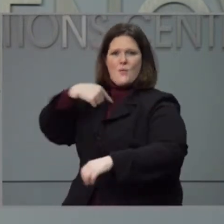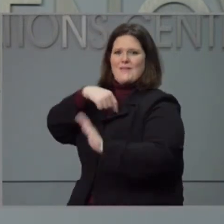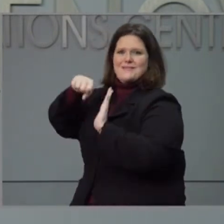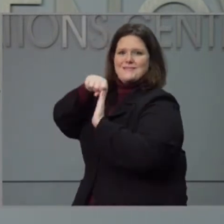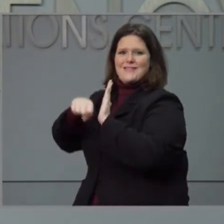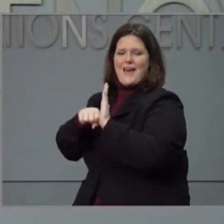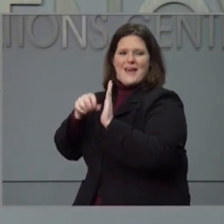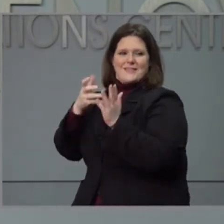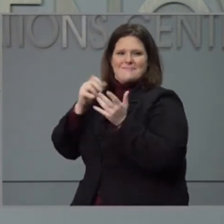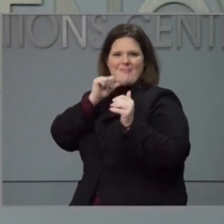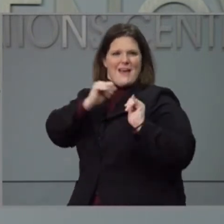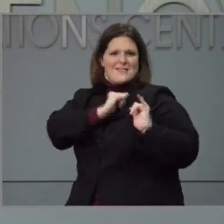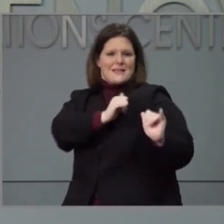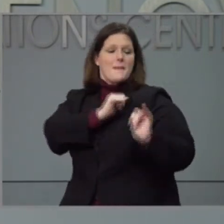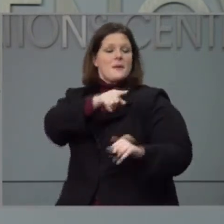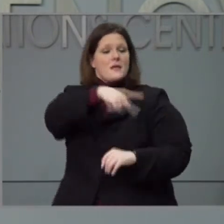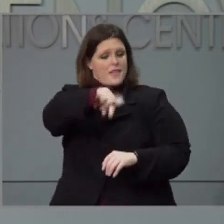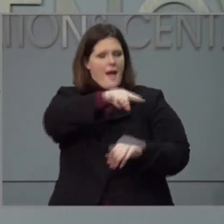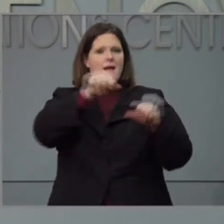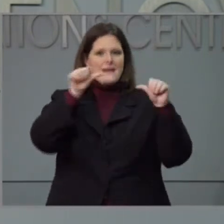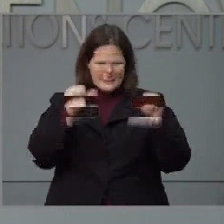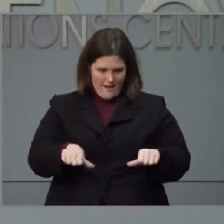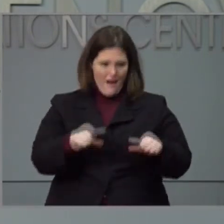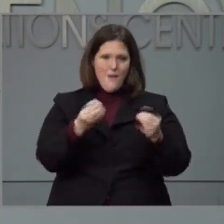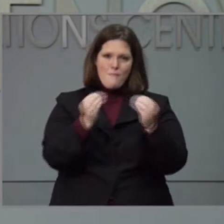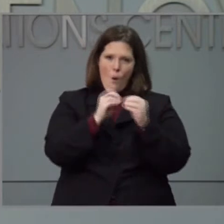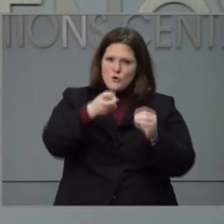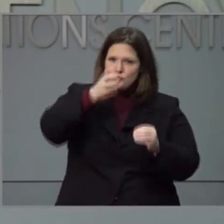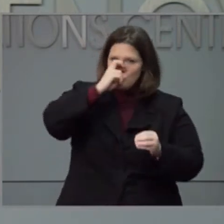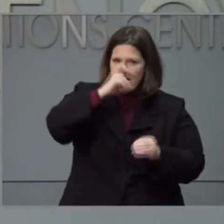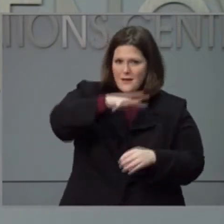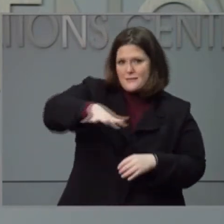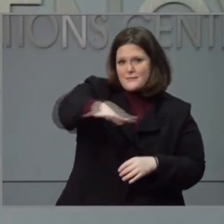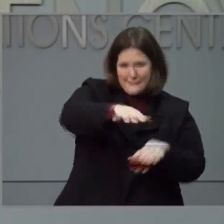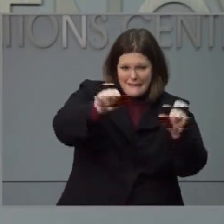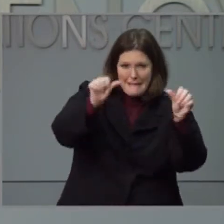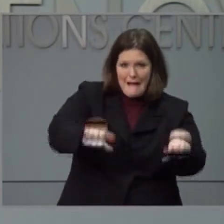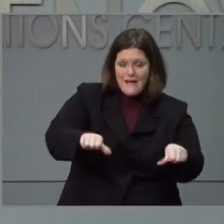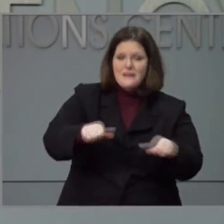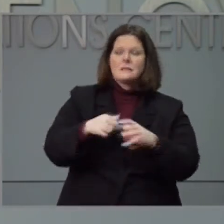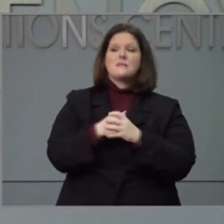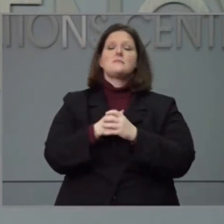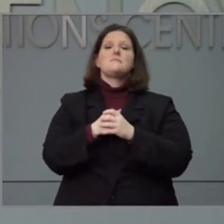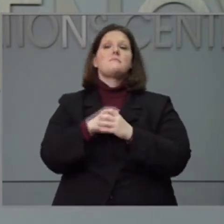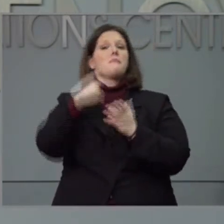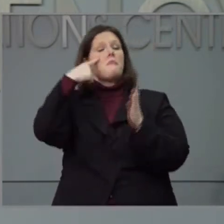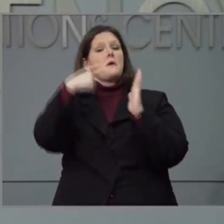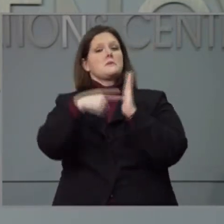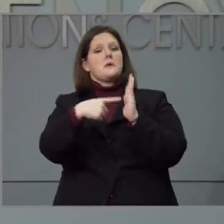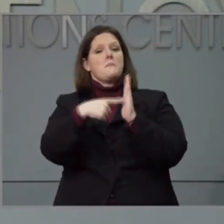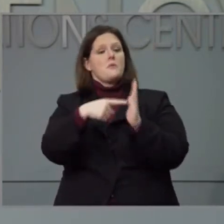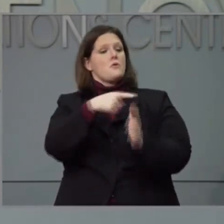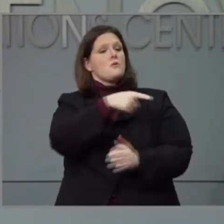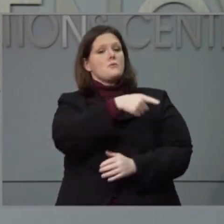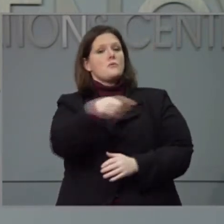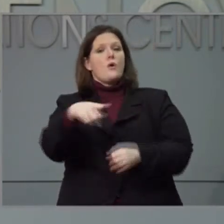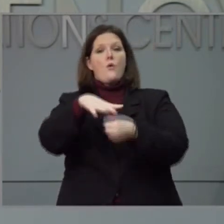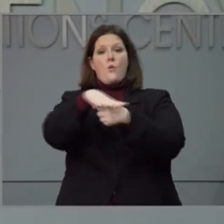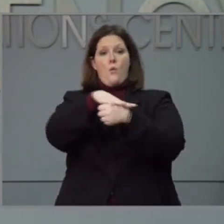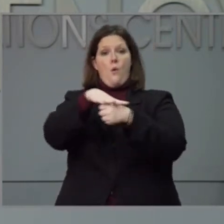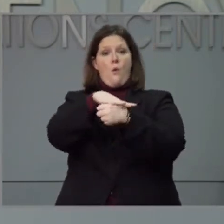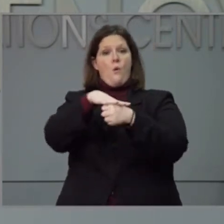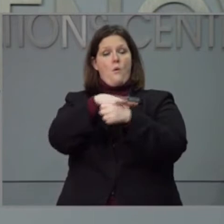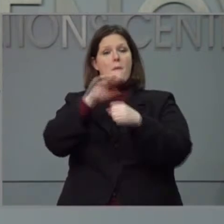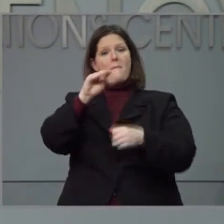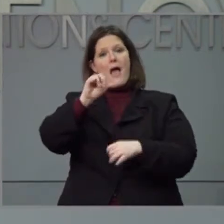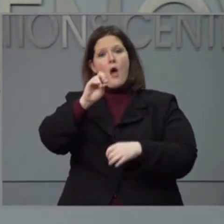level that they could consider employing here. Some of them include things like giving themselves authority to